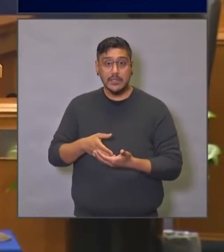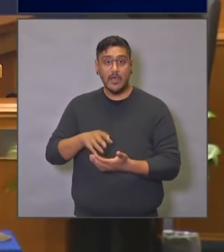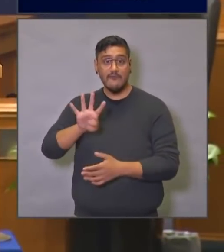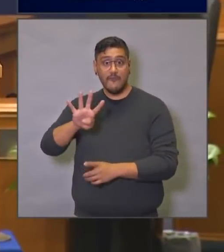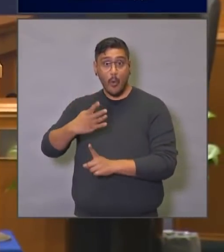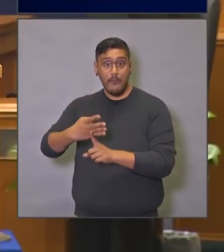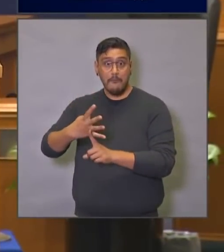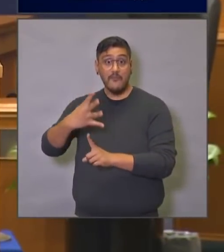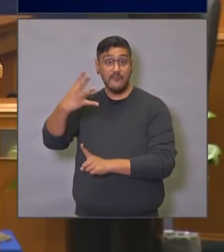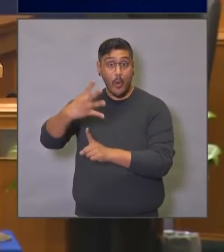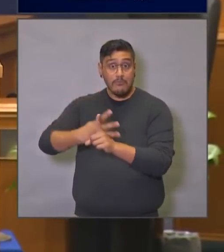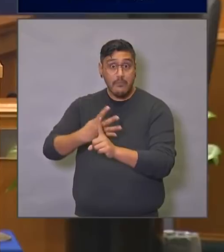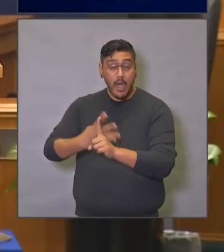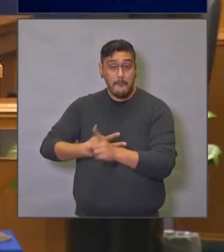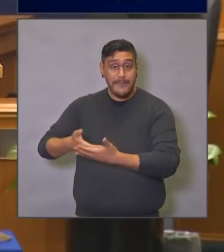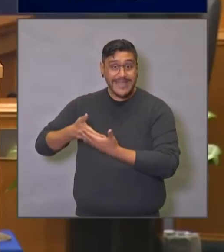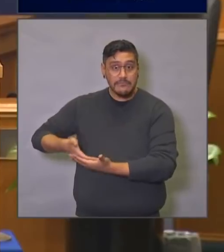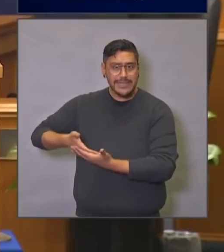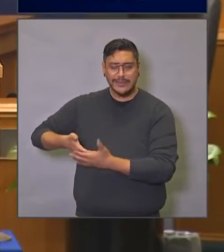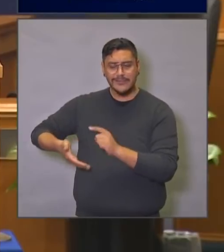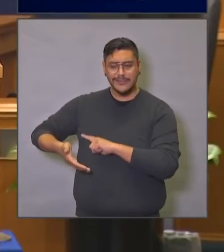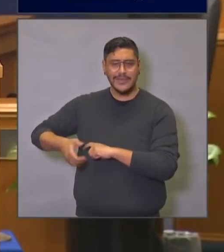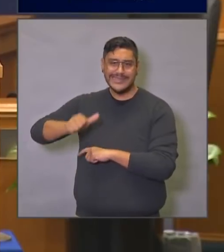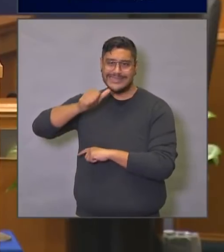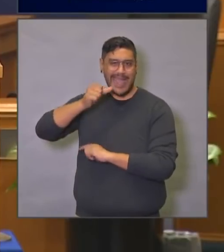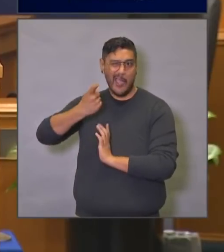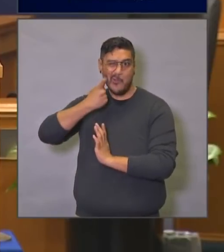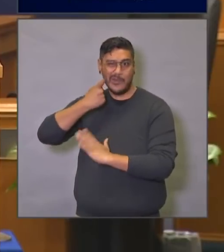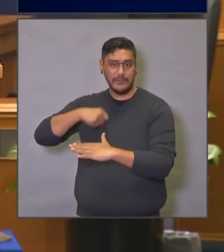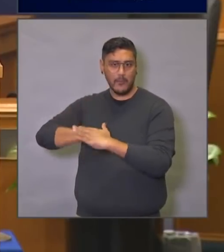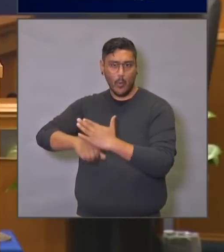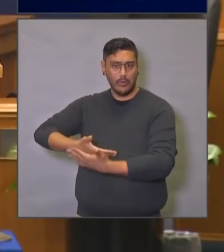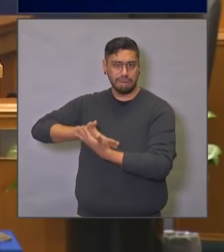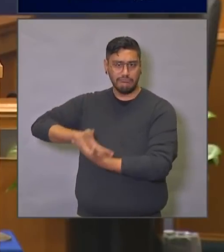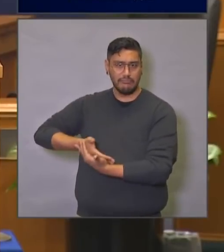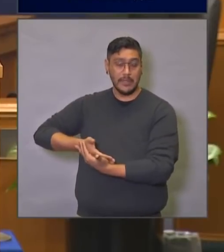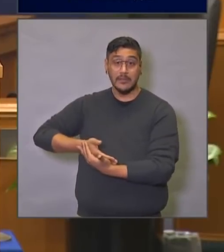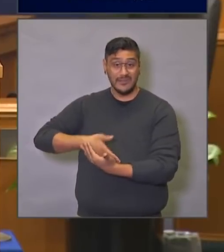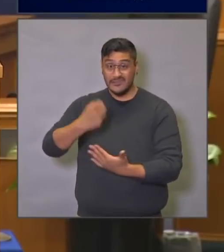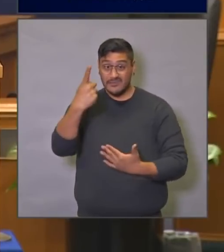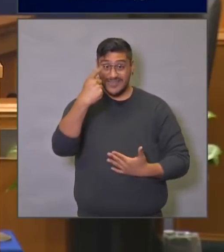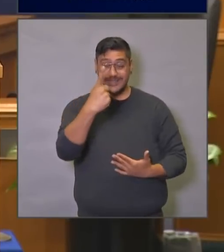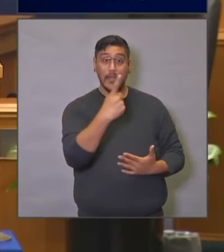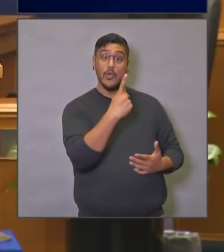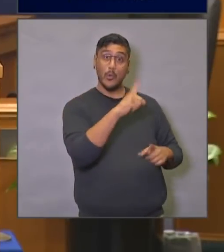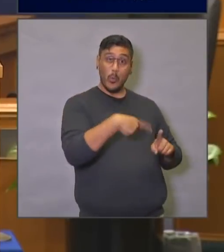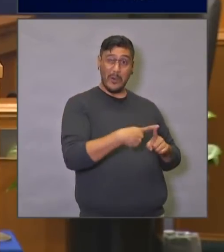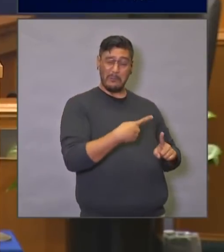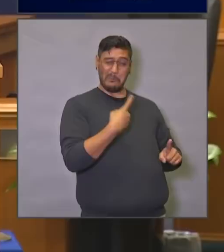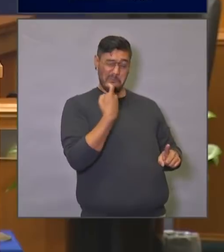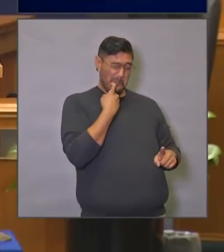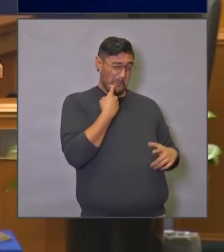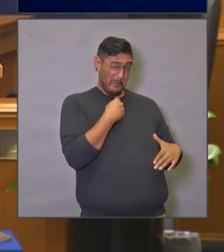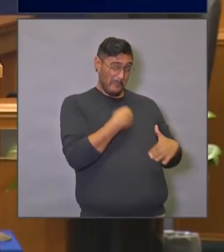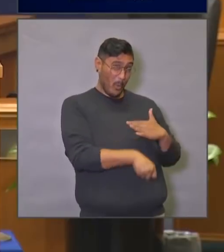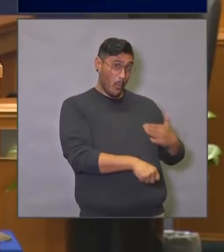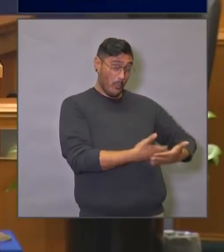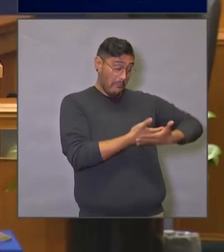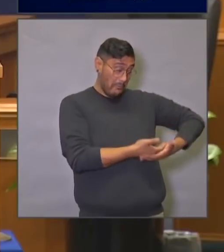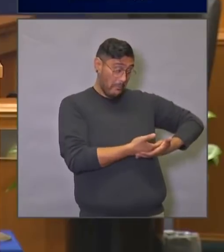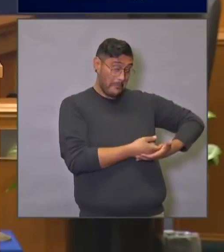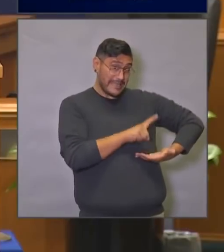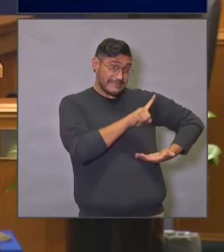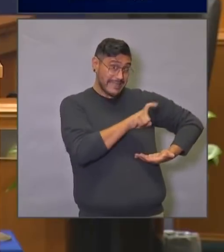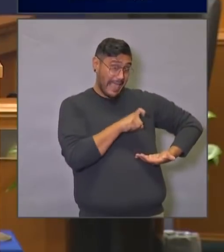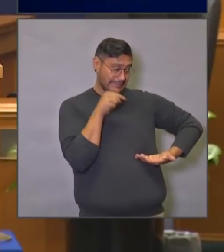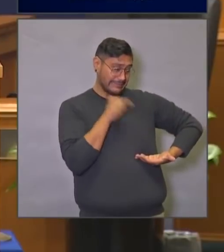newborn, as far as I know at all, because all of the babies tested negative when they were born. So that would be our